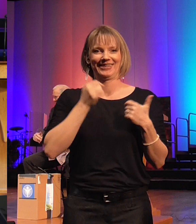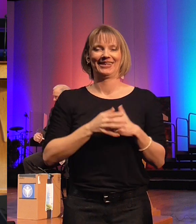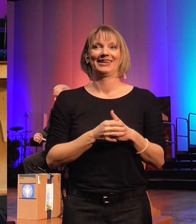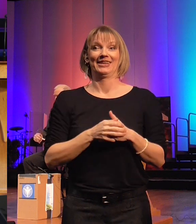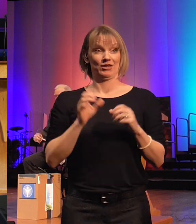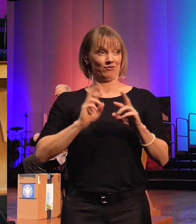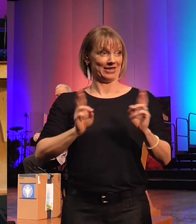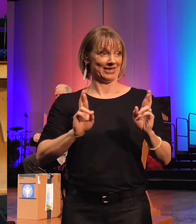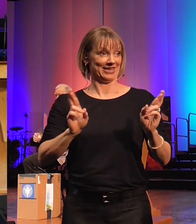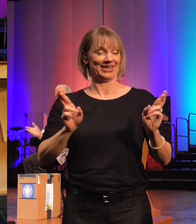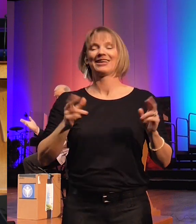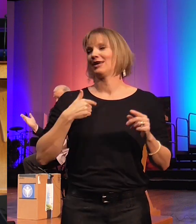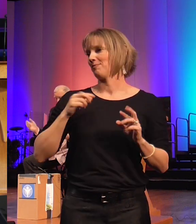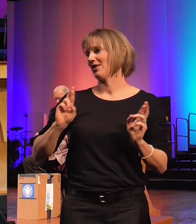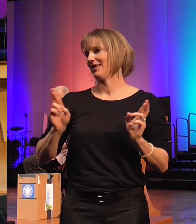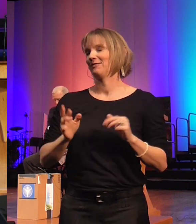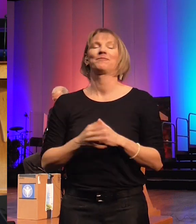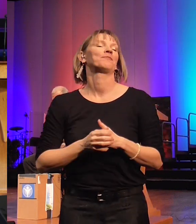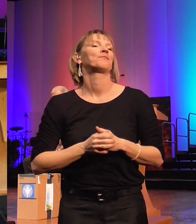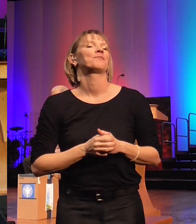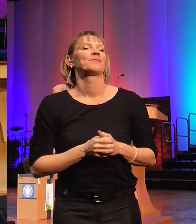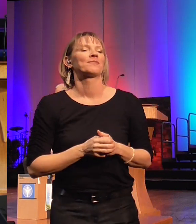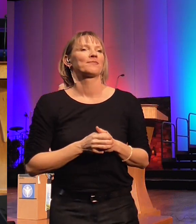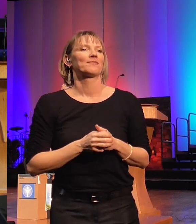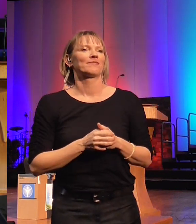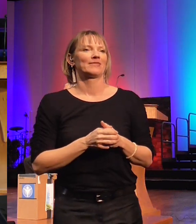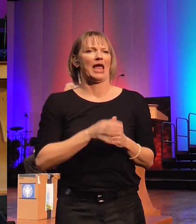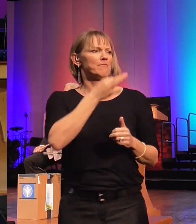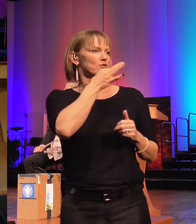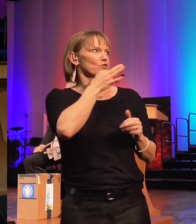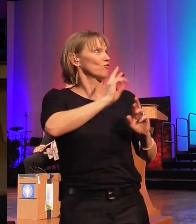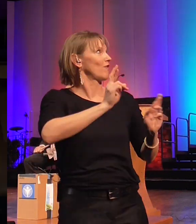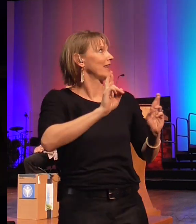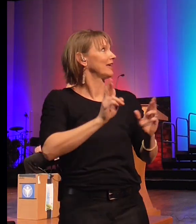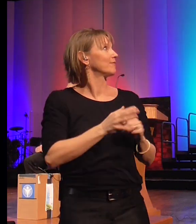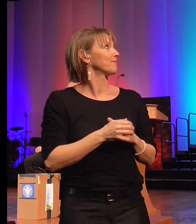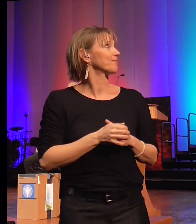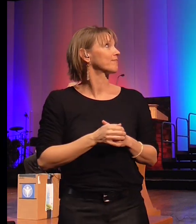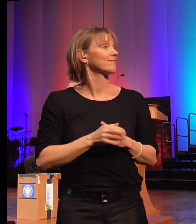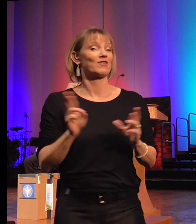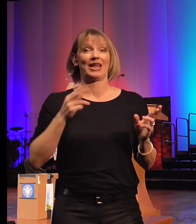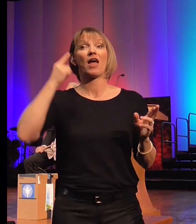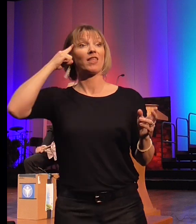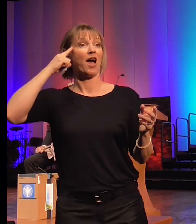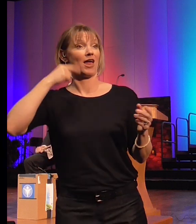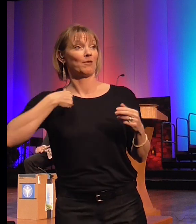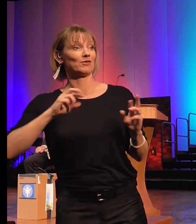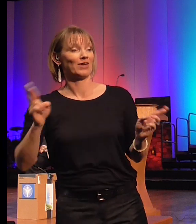All right, you ready? I'm ready. Okay. I'm almost Are you ready? You ready, Tom? Thought it was.